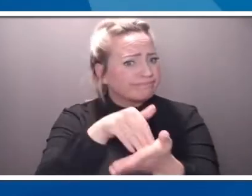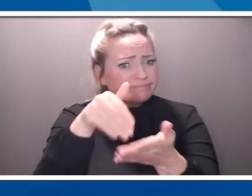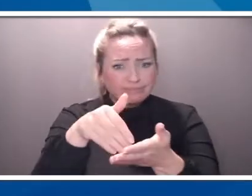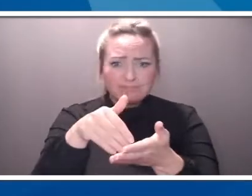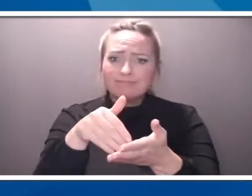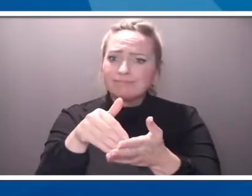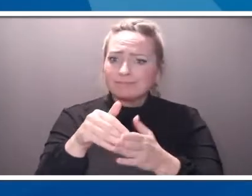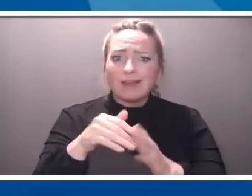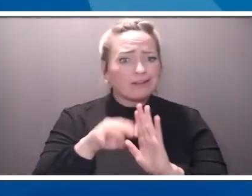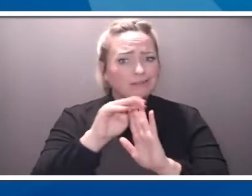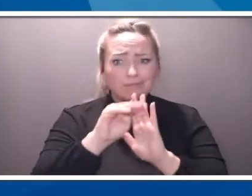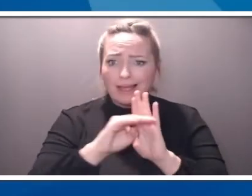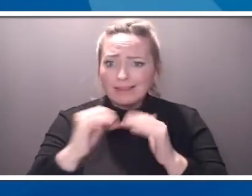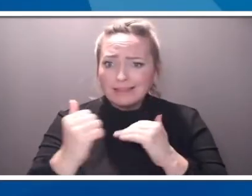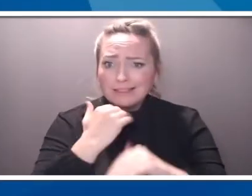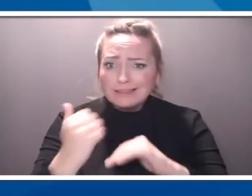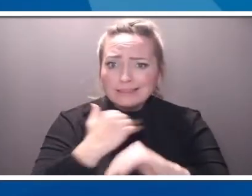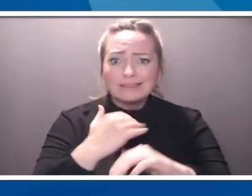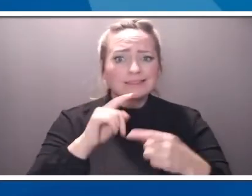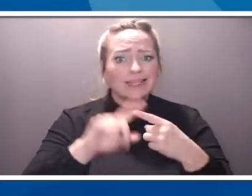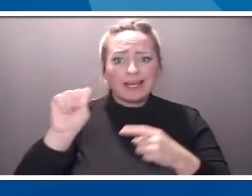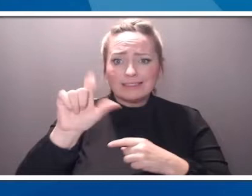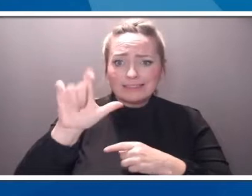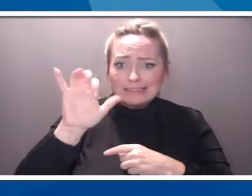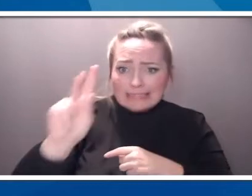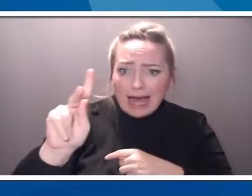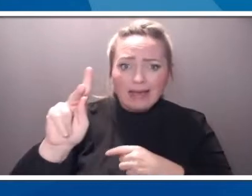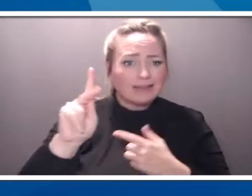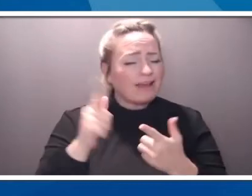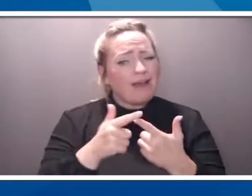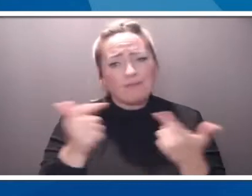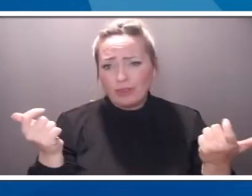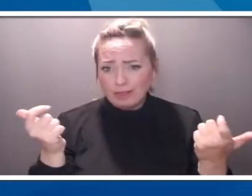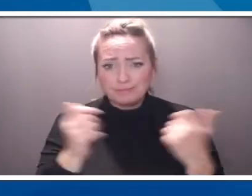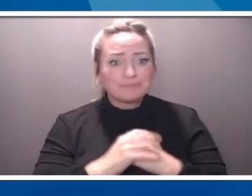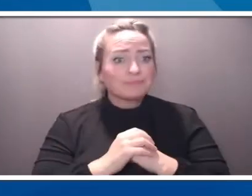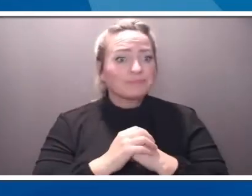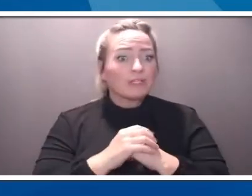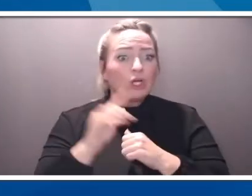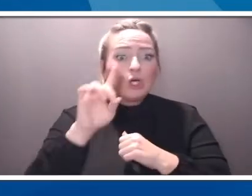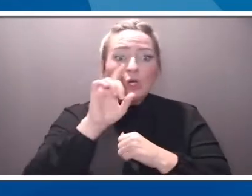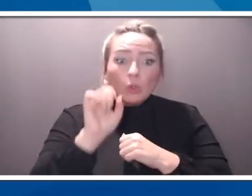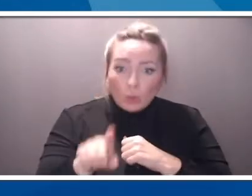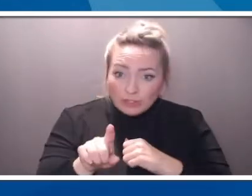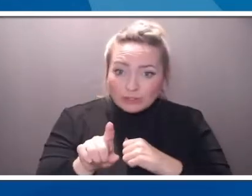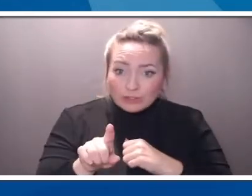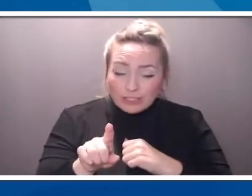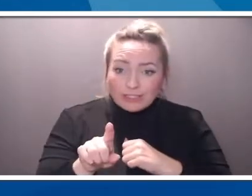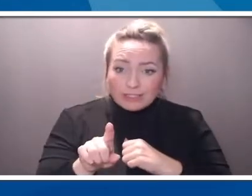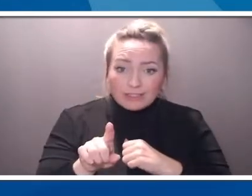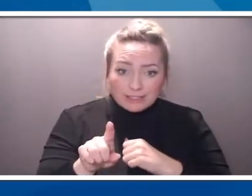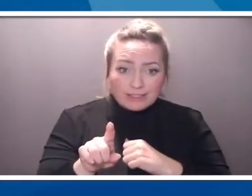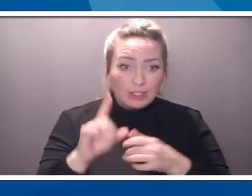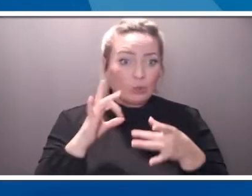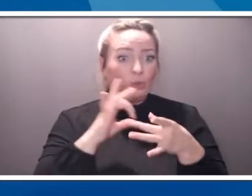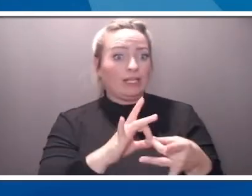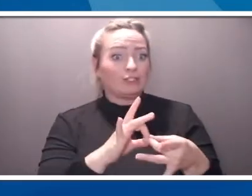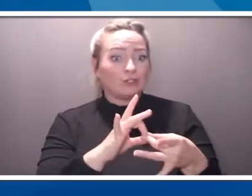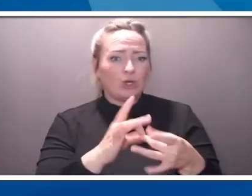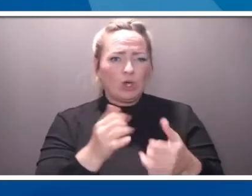bubble up constantly on mailing lists, on Slack, and everything else. And the question